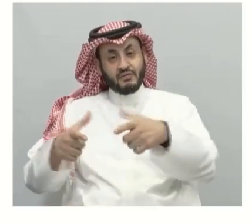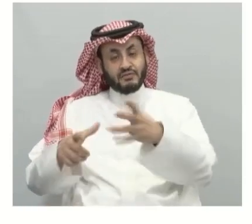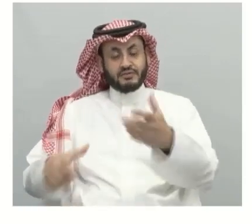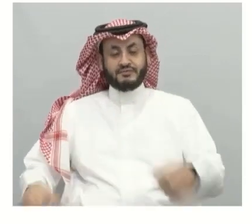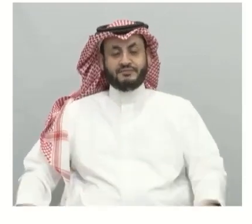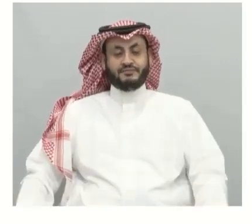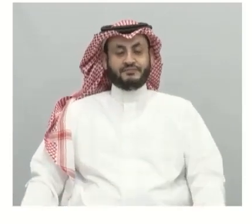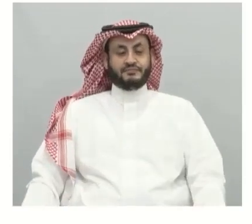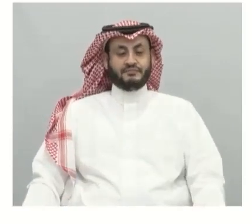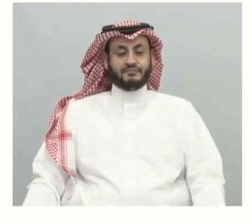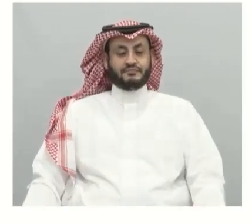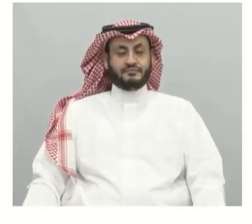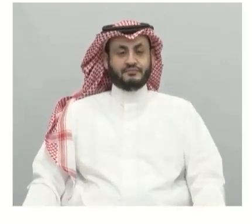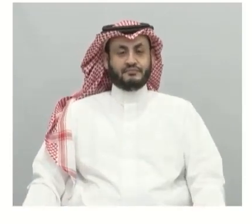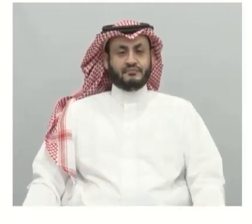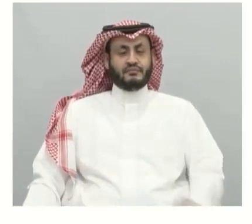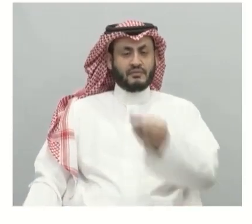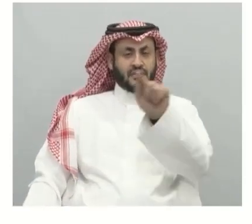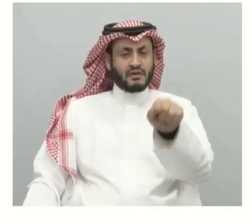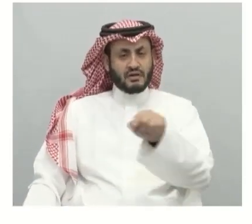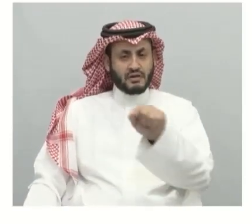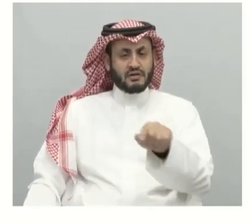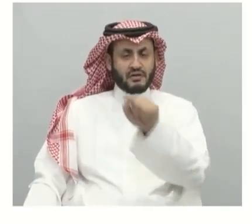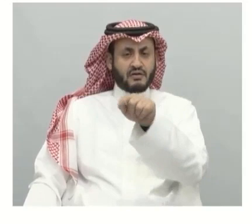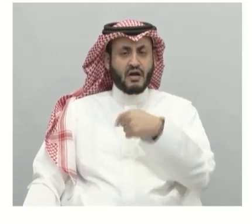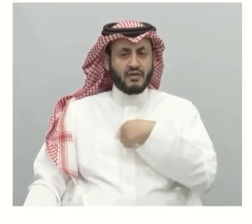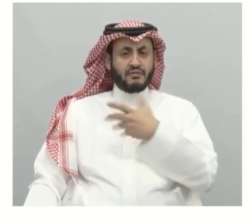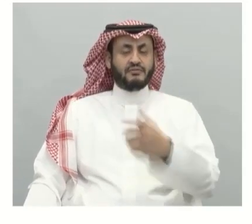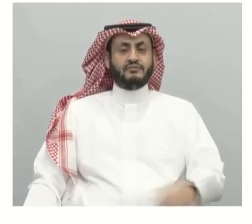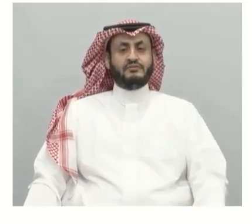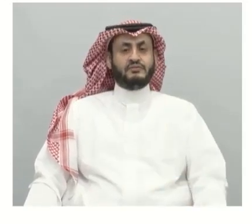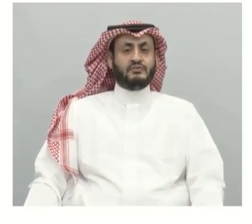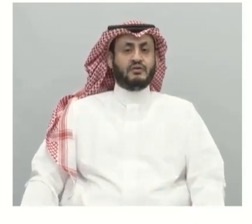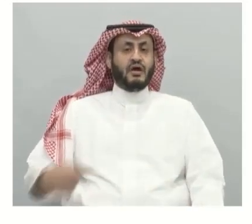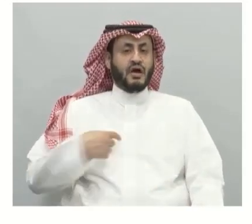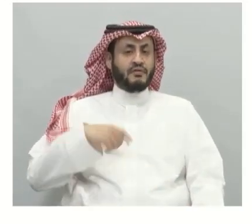Ask and answer about yourself. Where are you from?